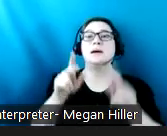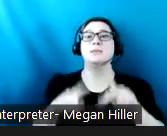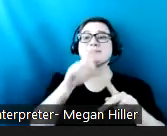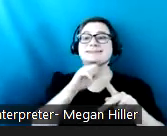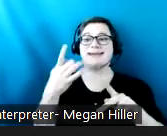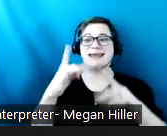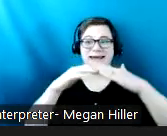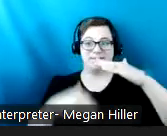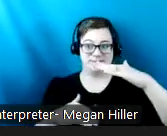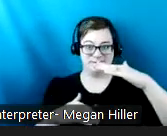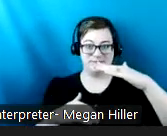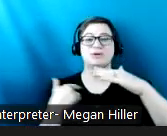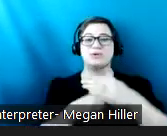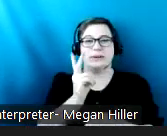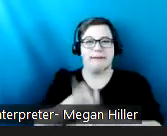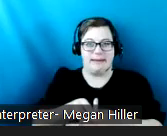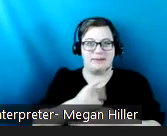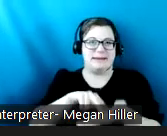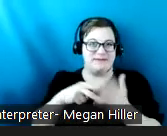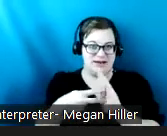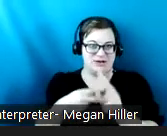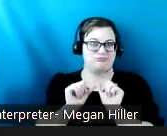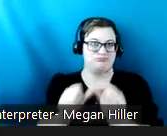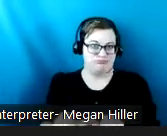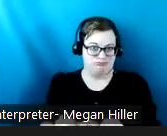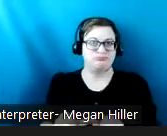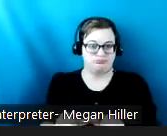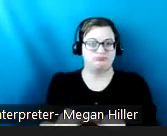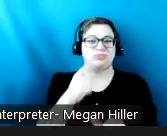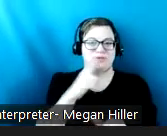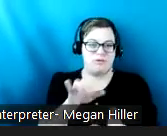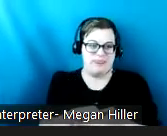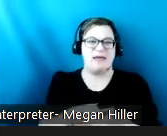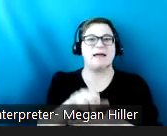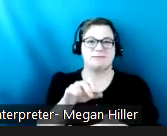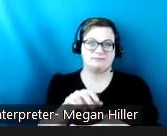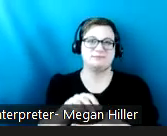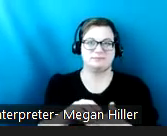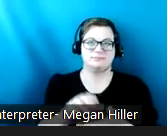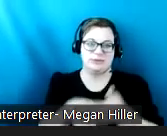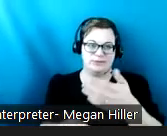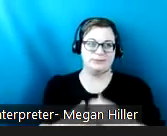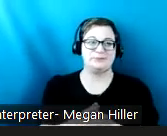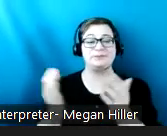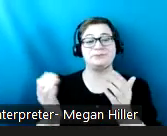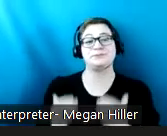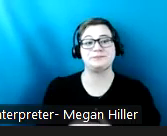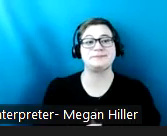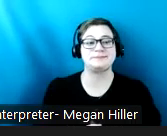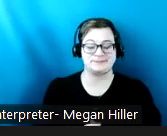And so we kept that definition in these regulations and in this rule volume. Next slide. There we